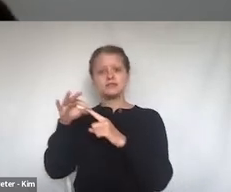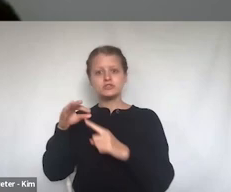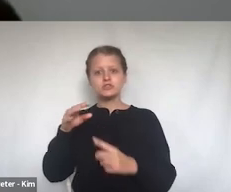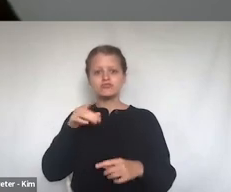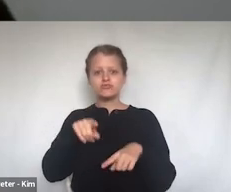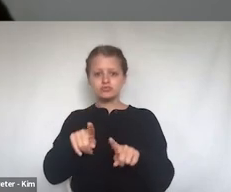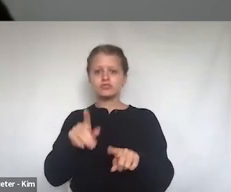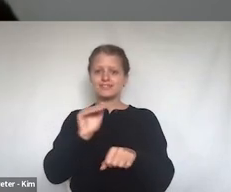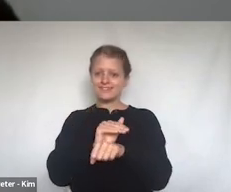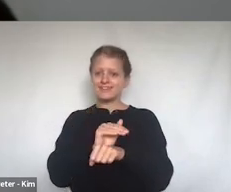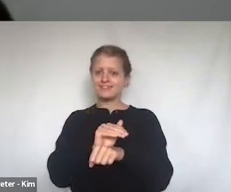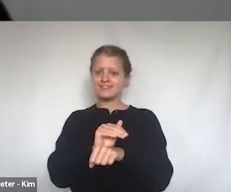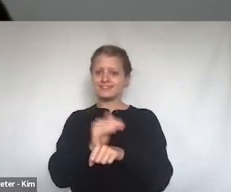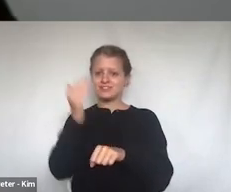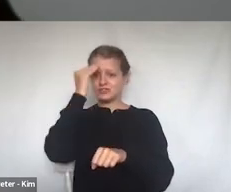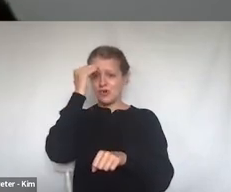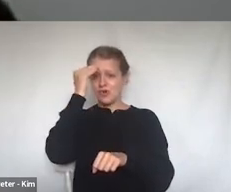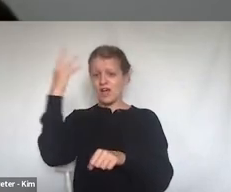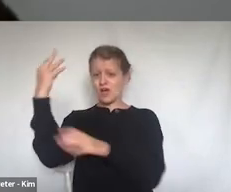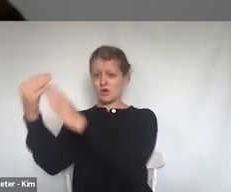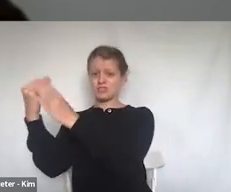can still be quite warm. So